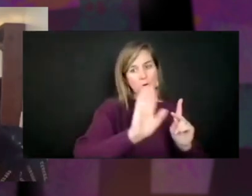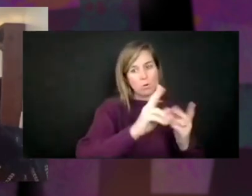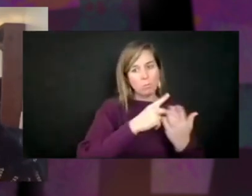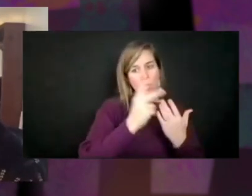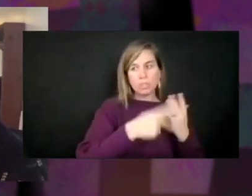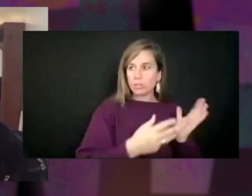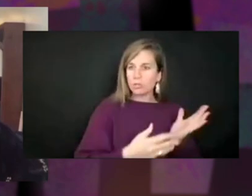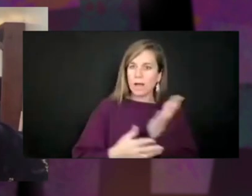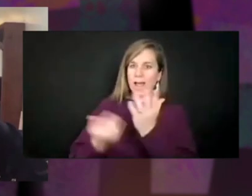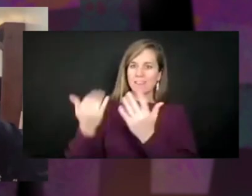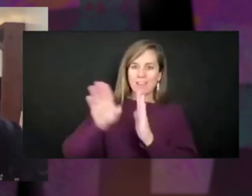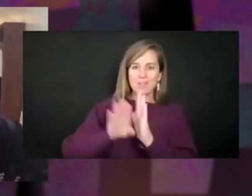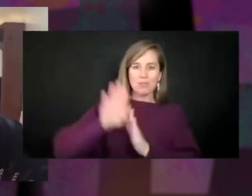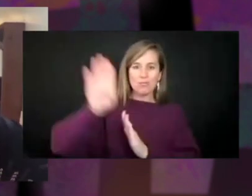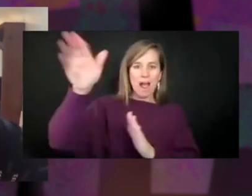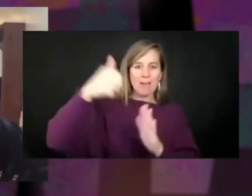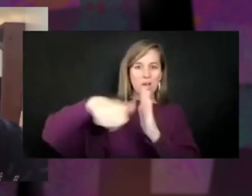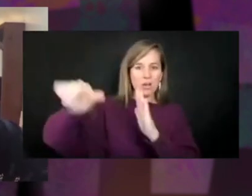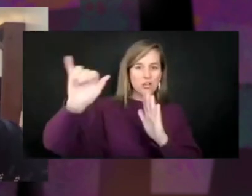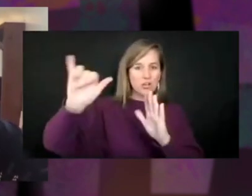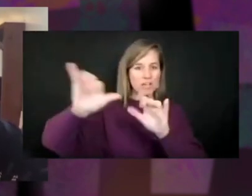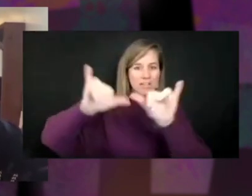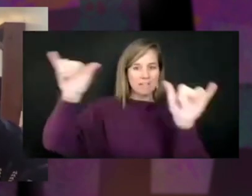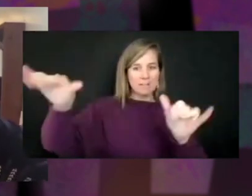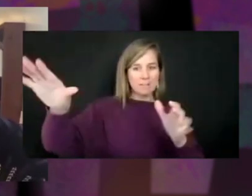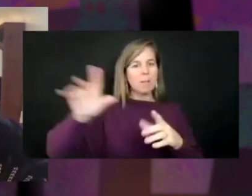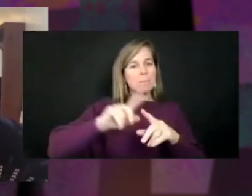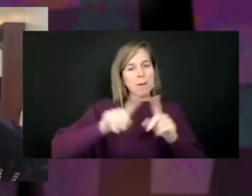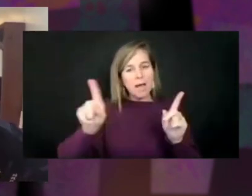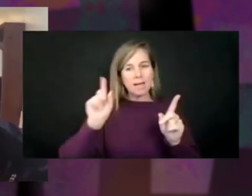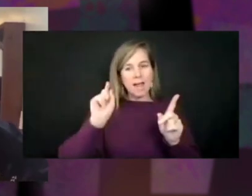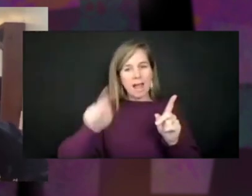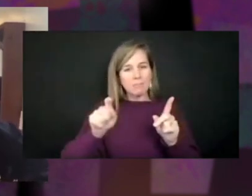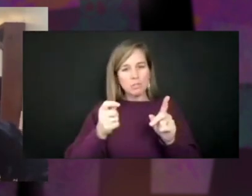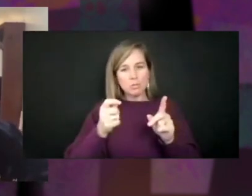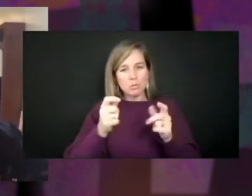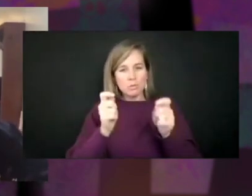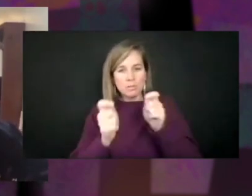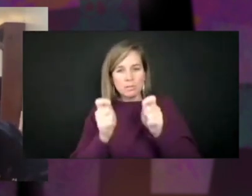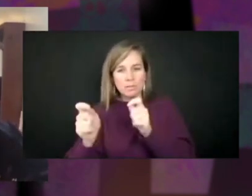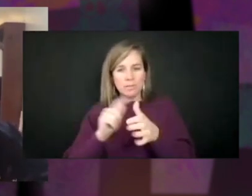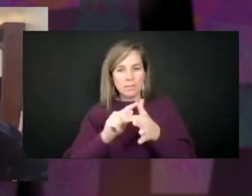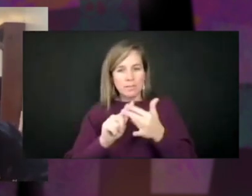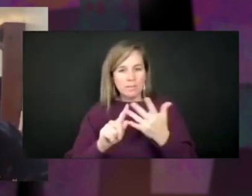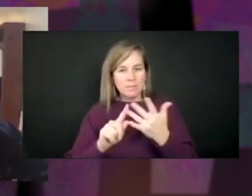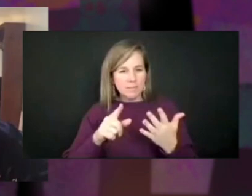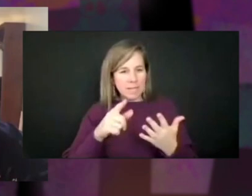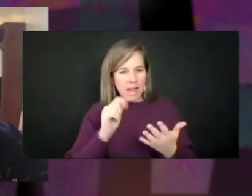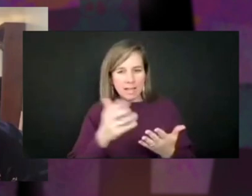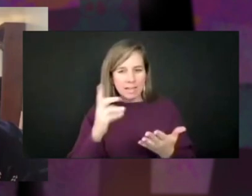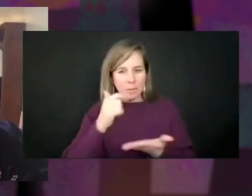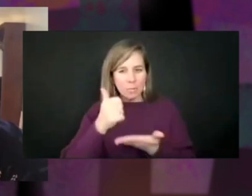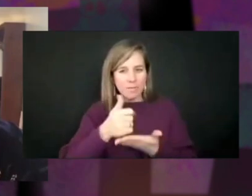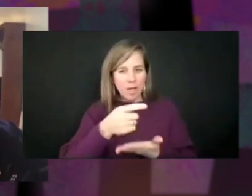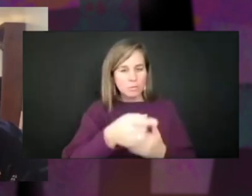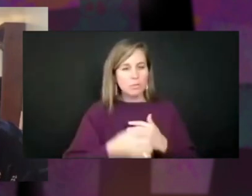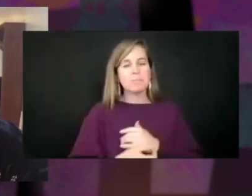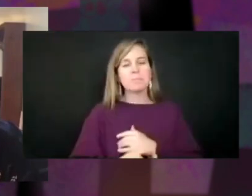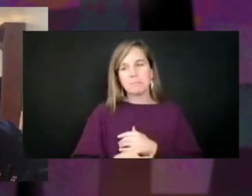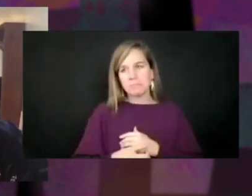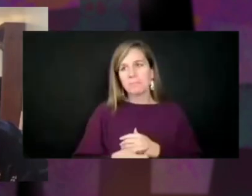yeah, ways of connecting with you as an artist that would have helped that you can think of? That's a really good